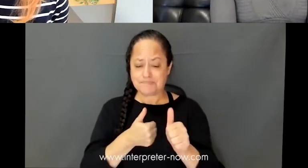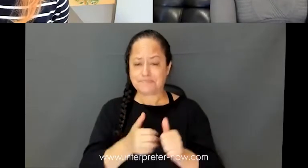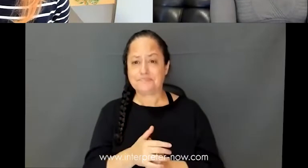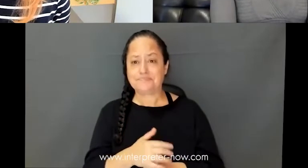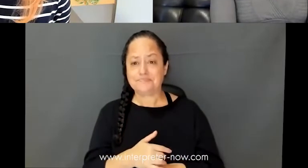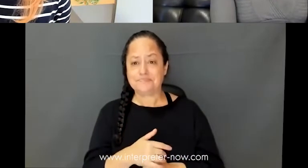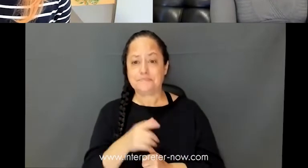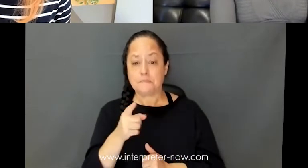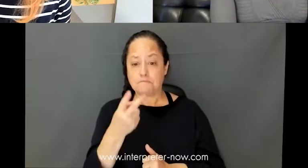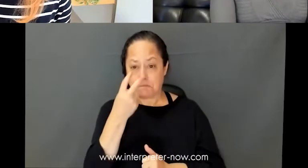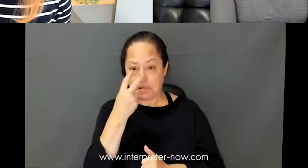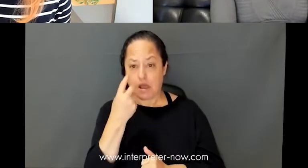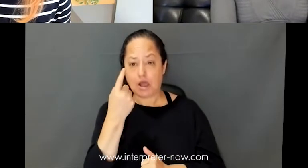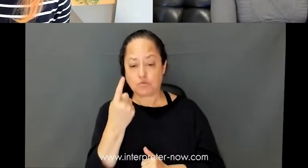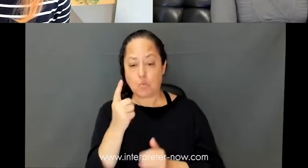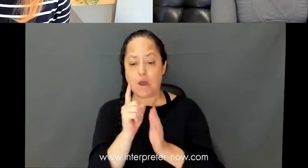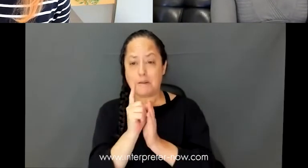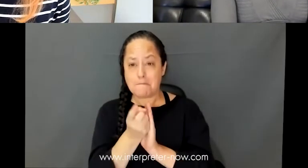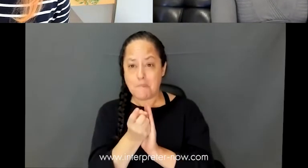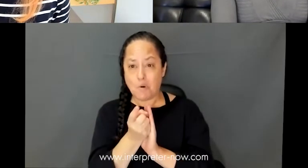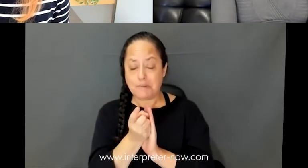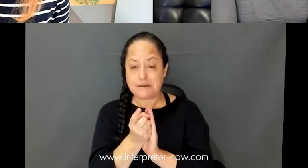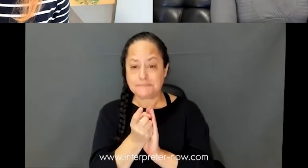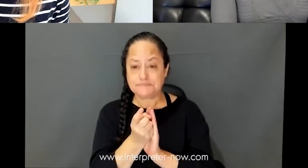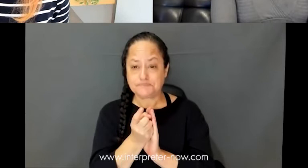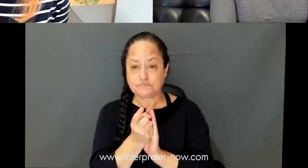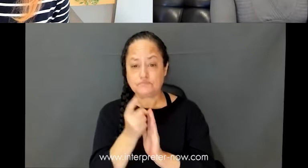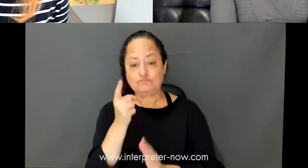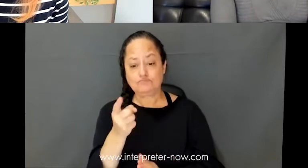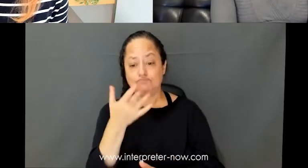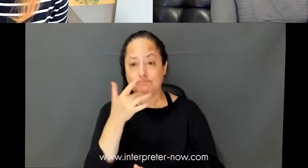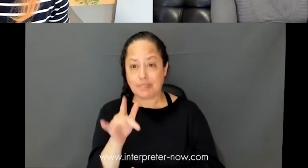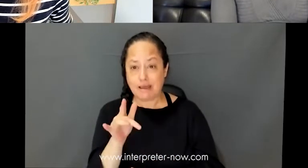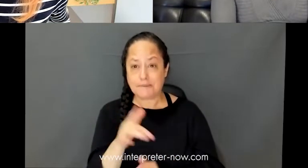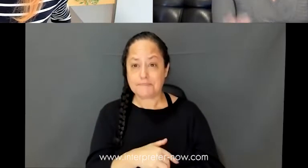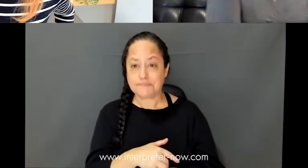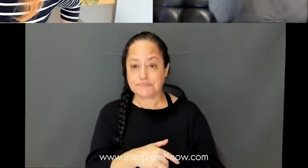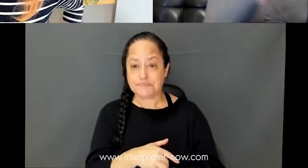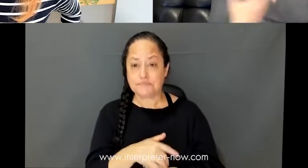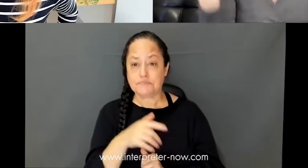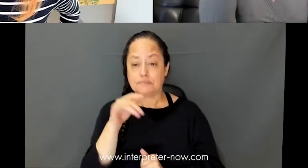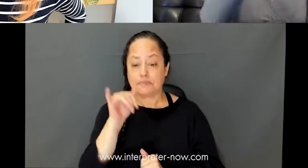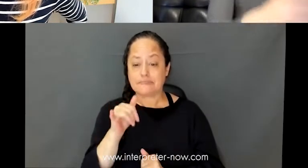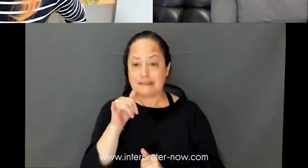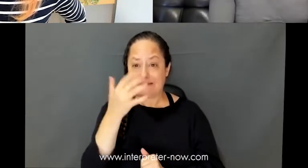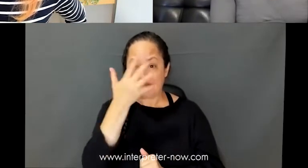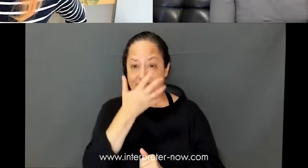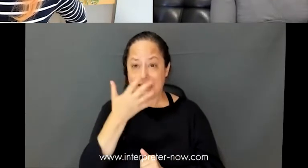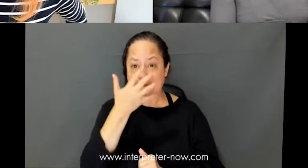If you are blind, this is one of those moments where you're in luck. This face